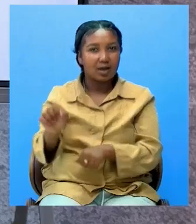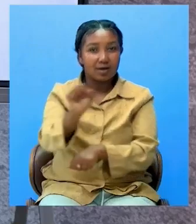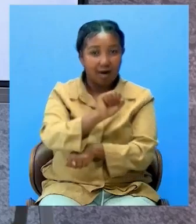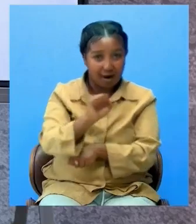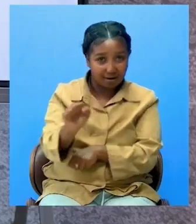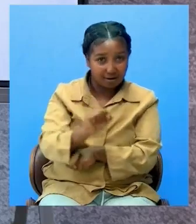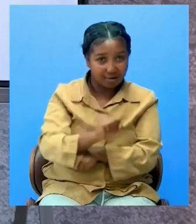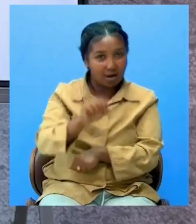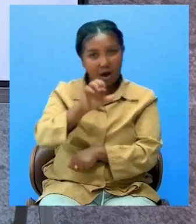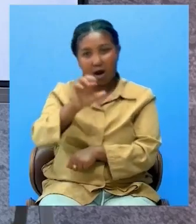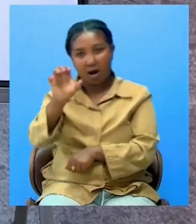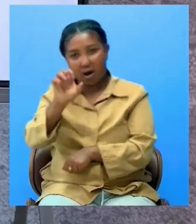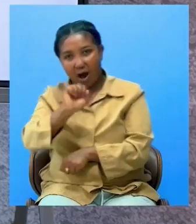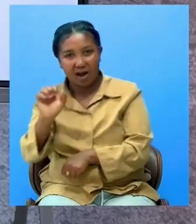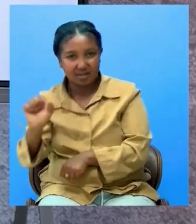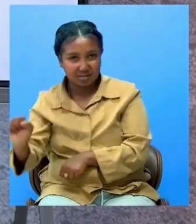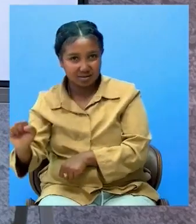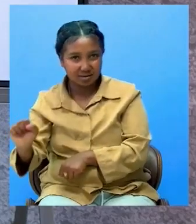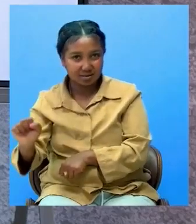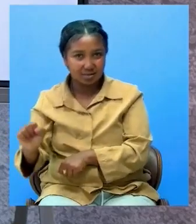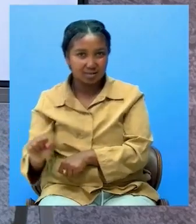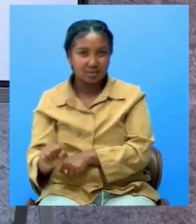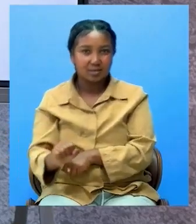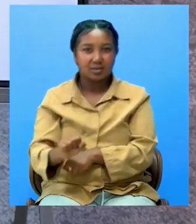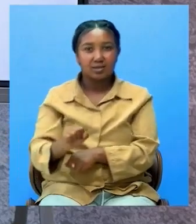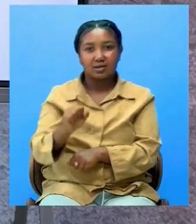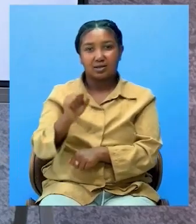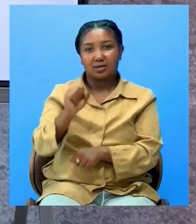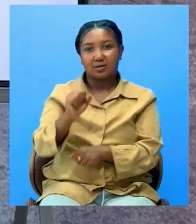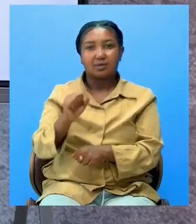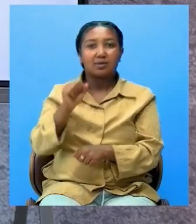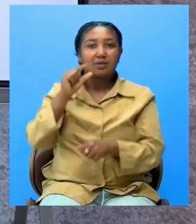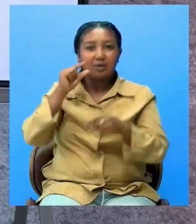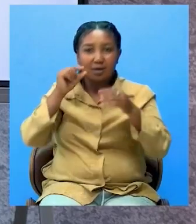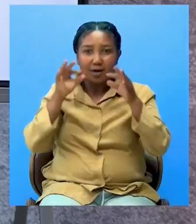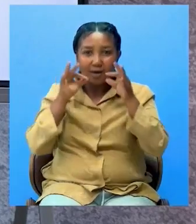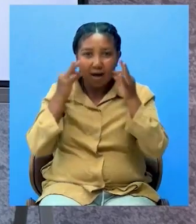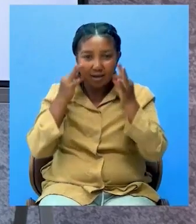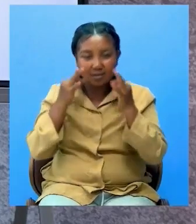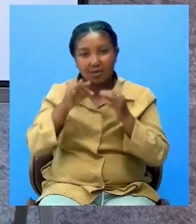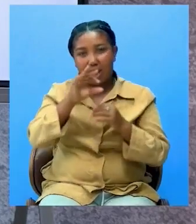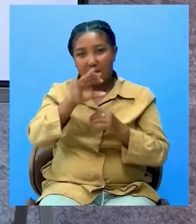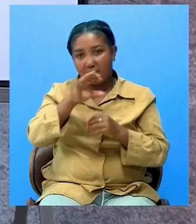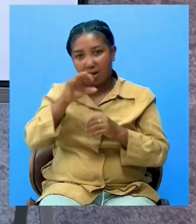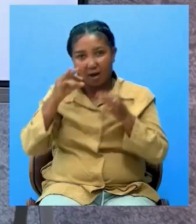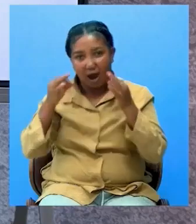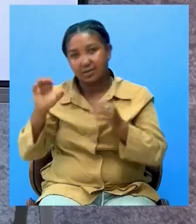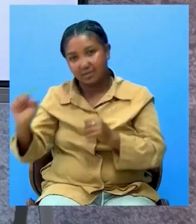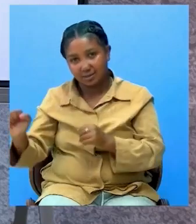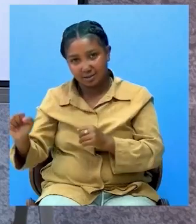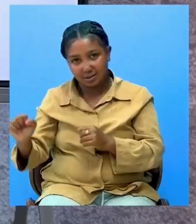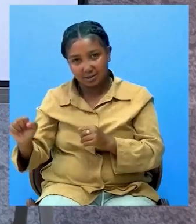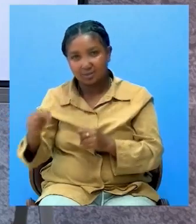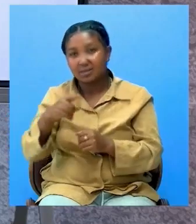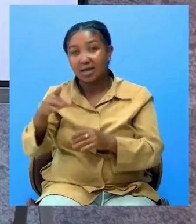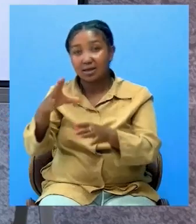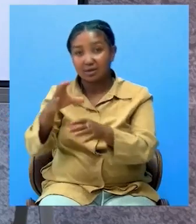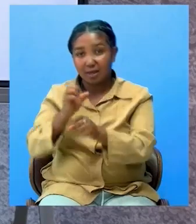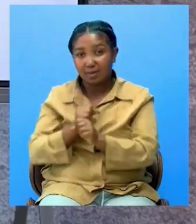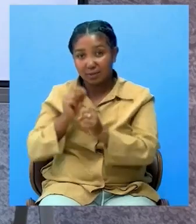car, cars, cat, cats. Is it clear? They take